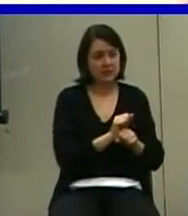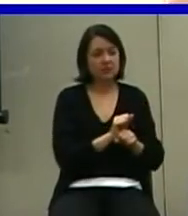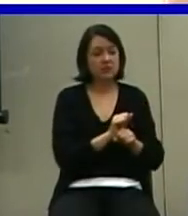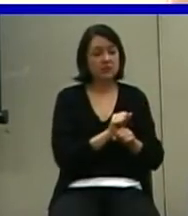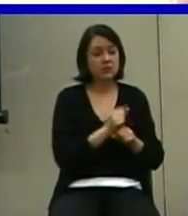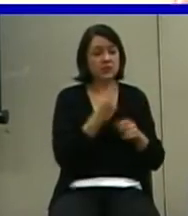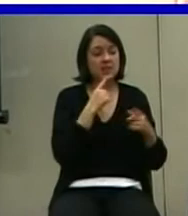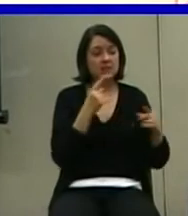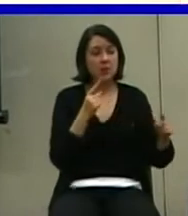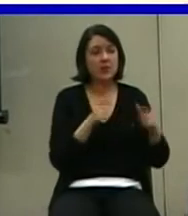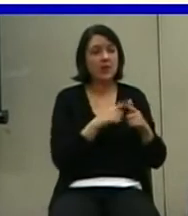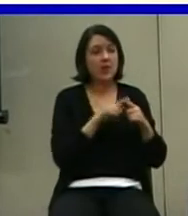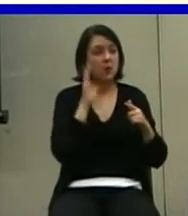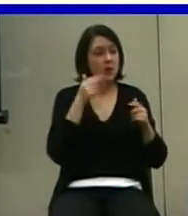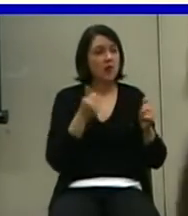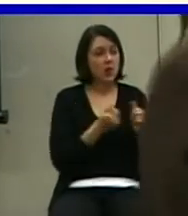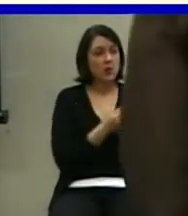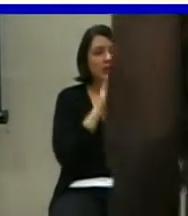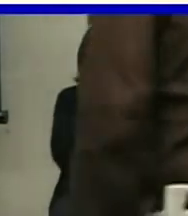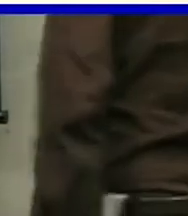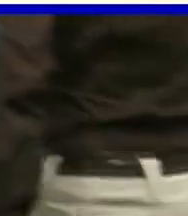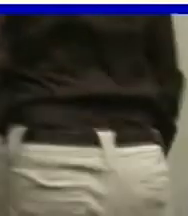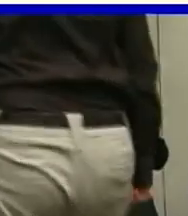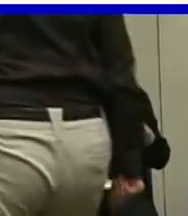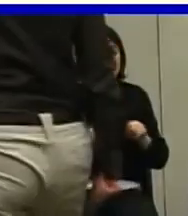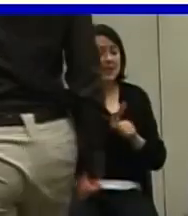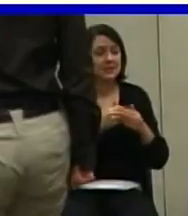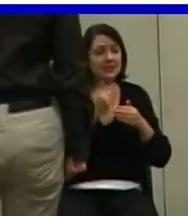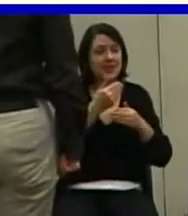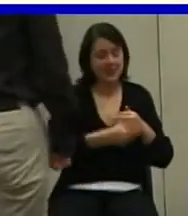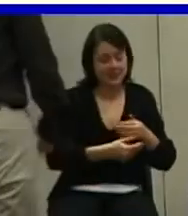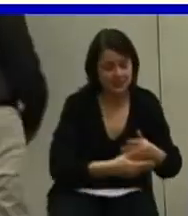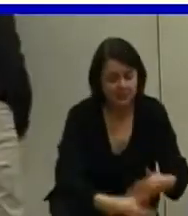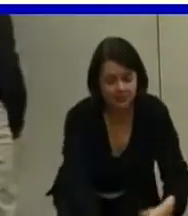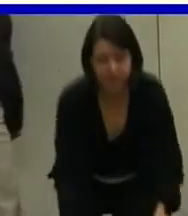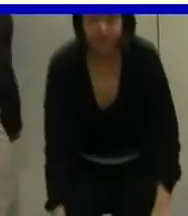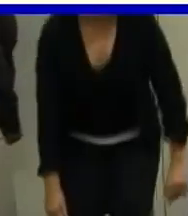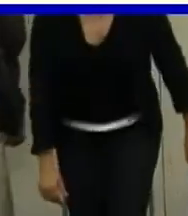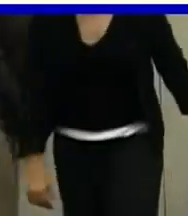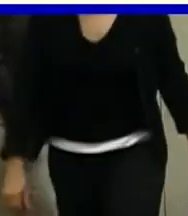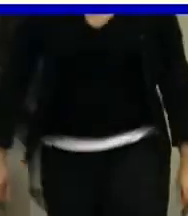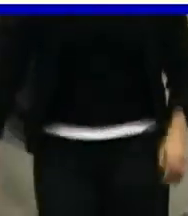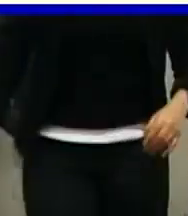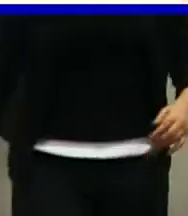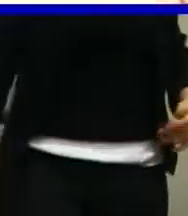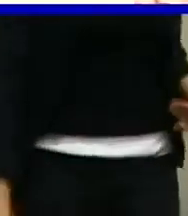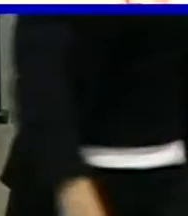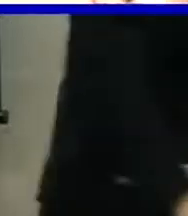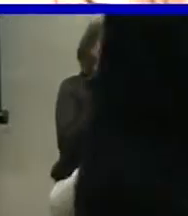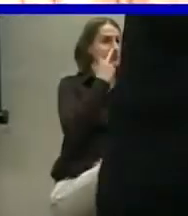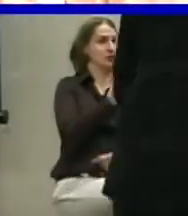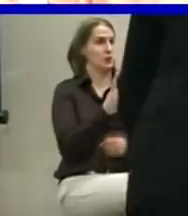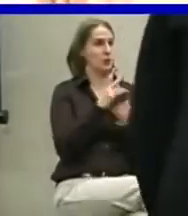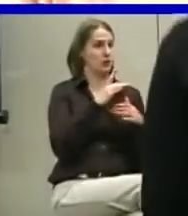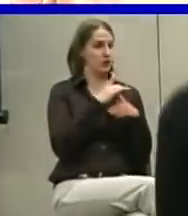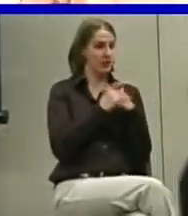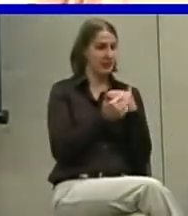with a complicated task next. So if I see you first thing in the morning, and I walk in and I